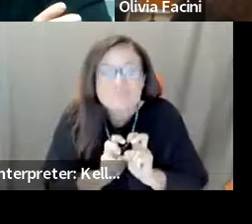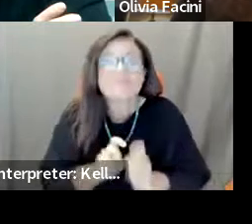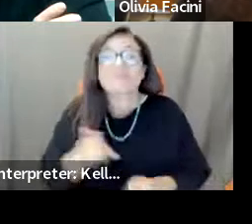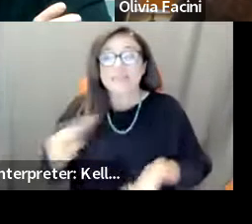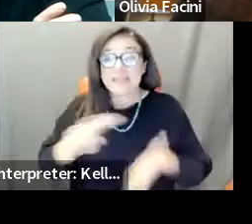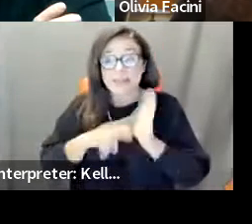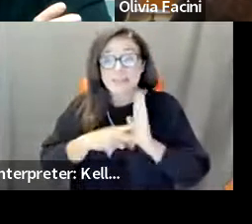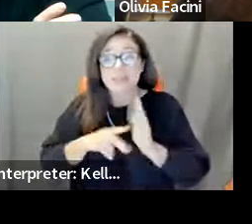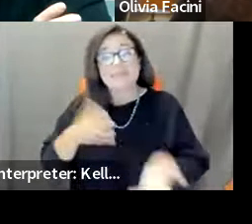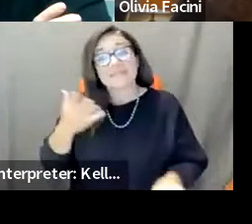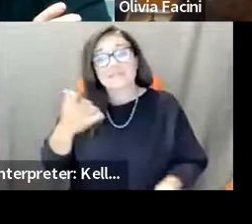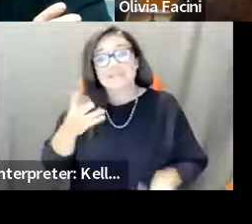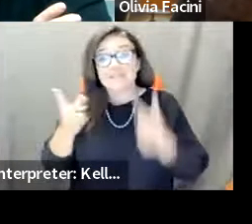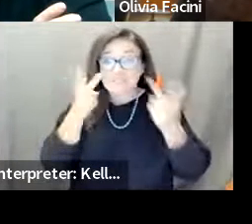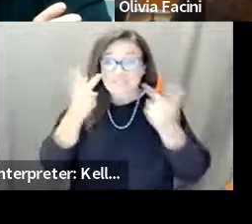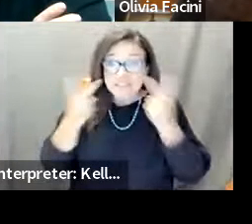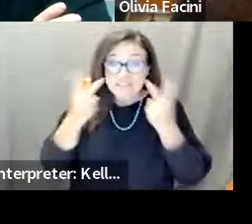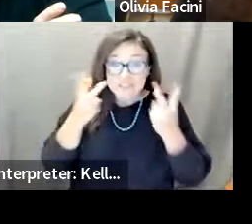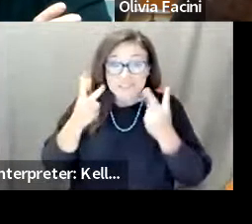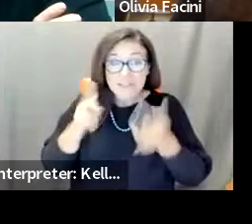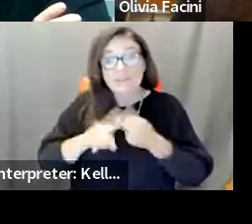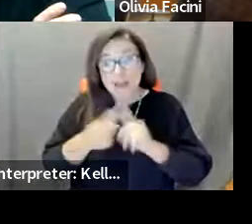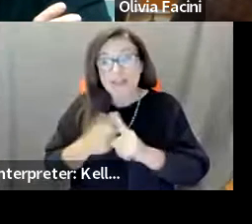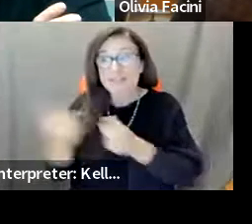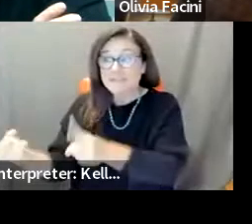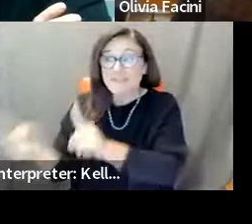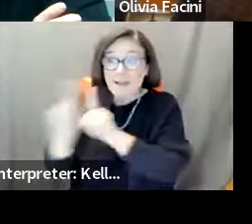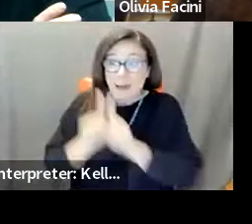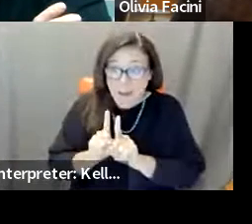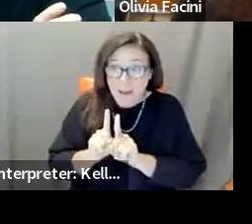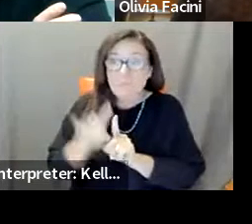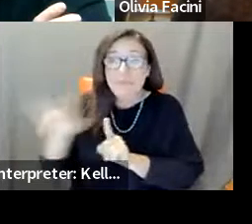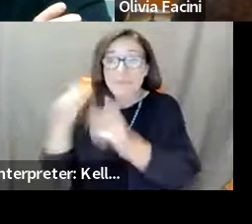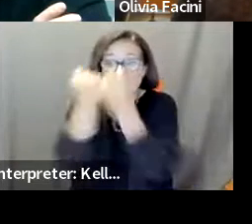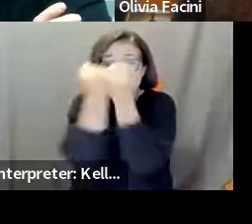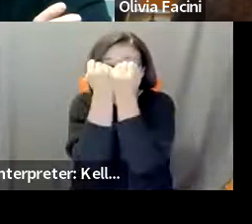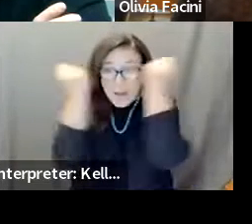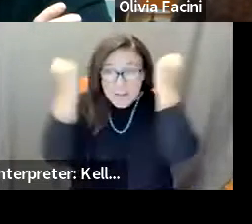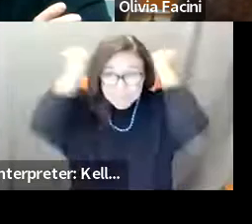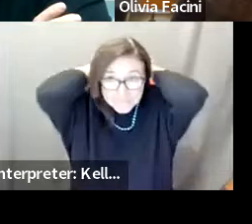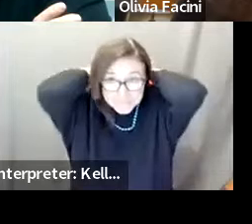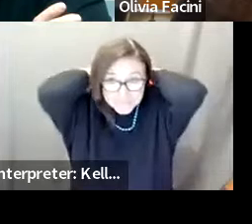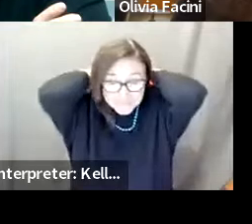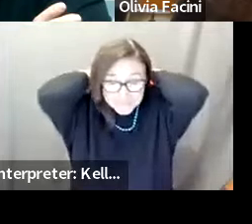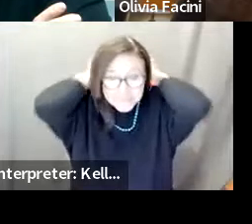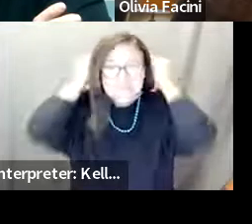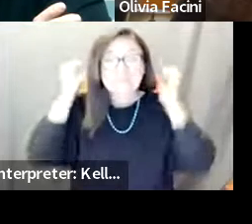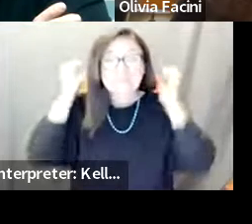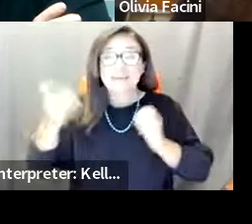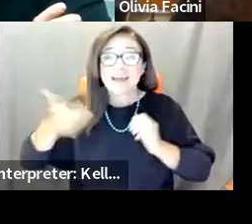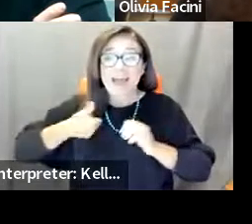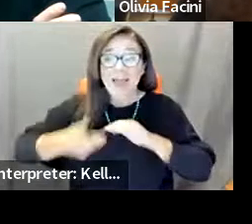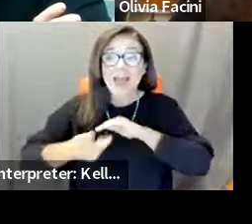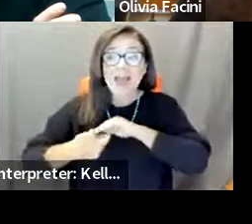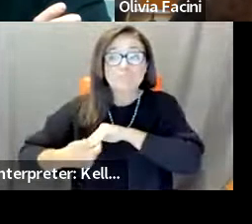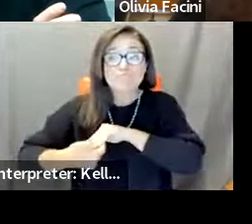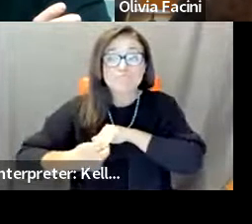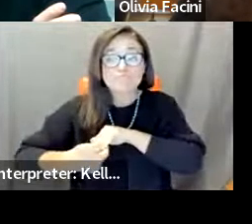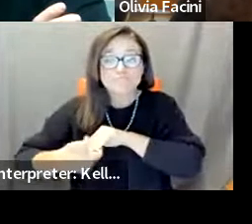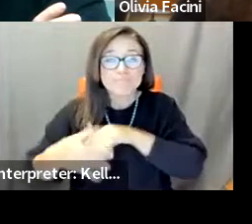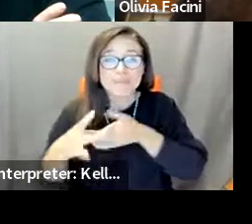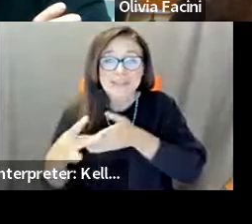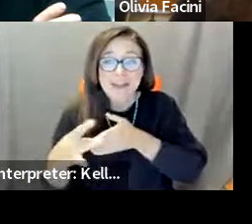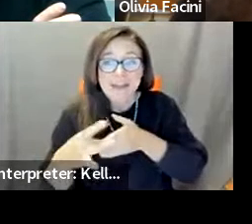blindfolded. There were guides. The attendants were guides who were kind of like giving us